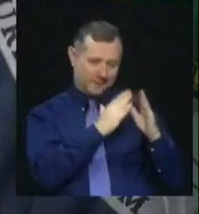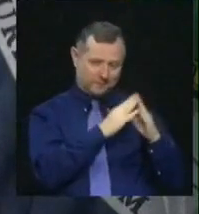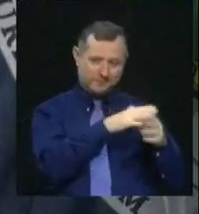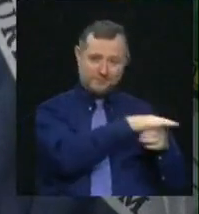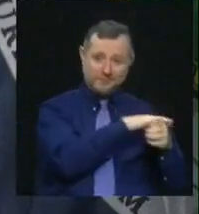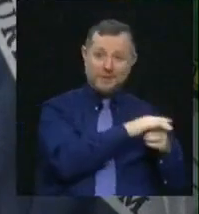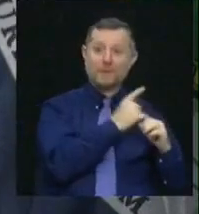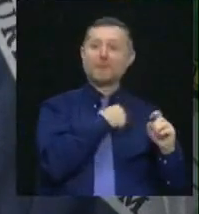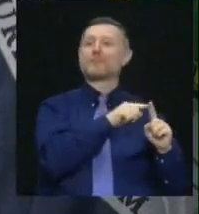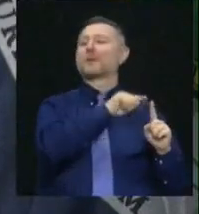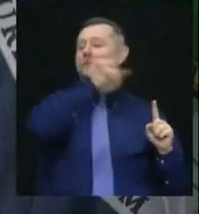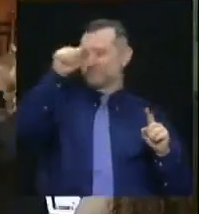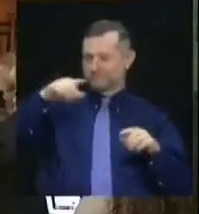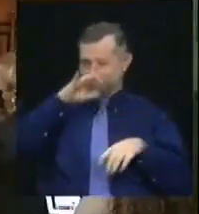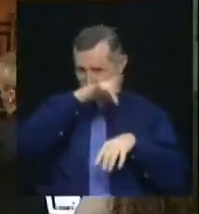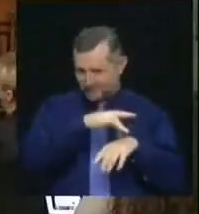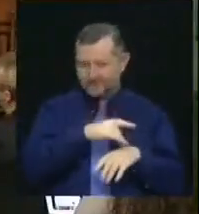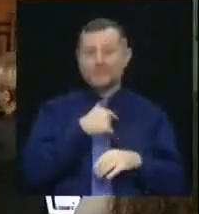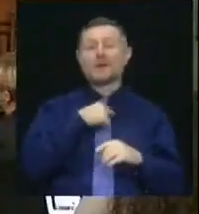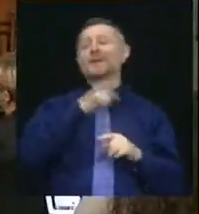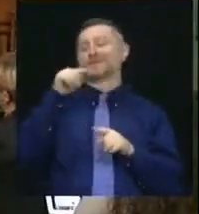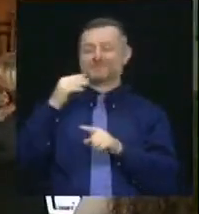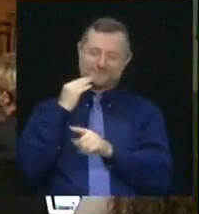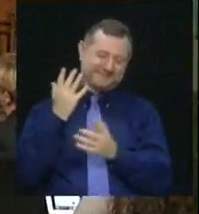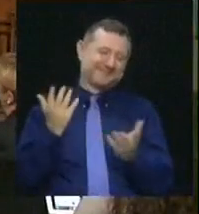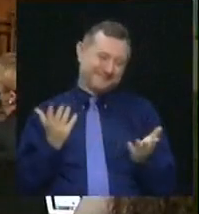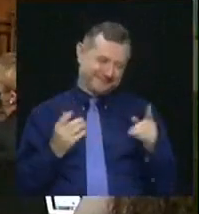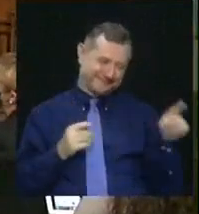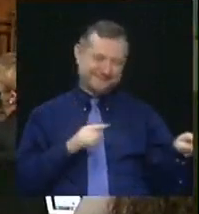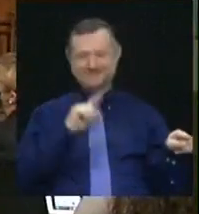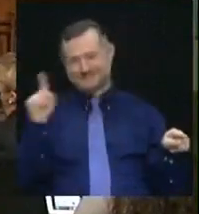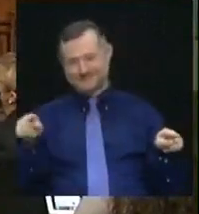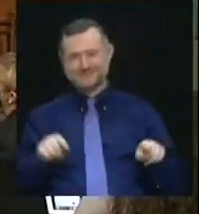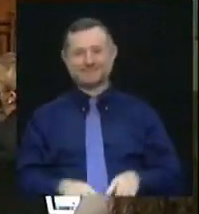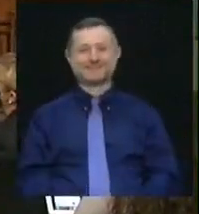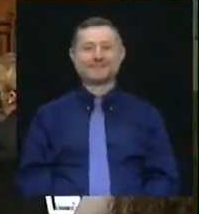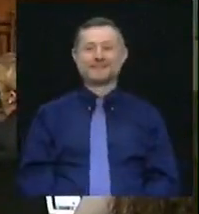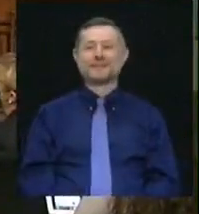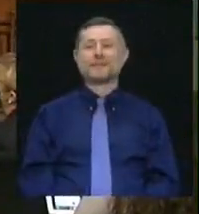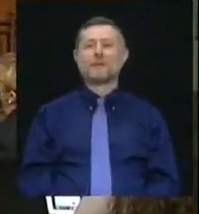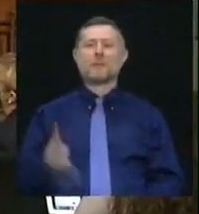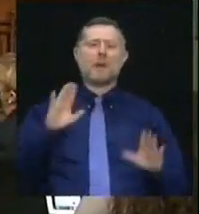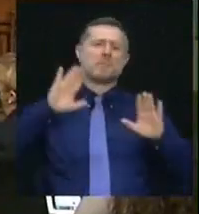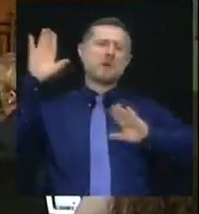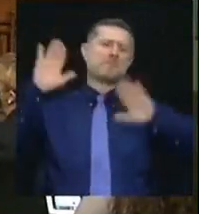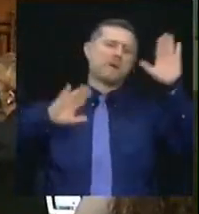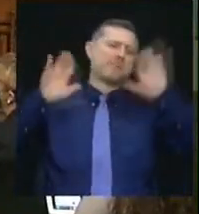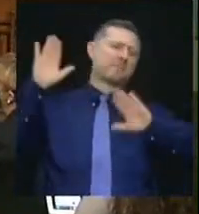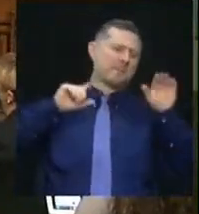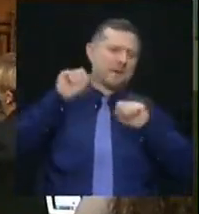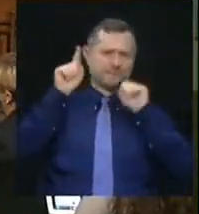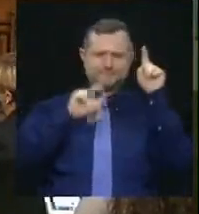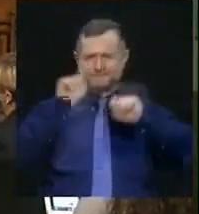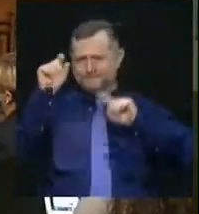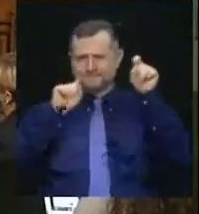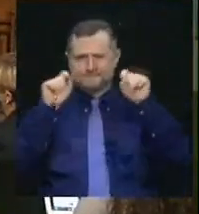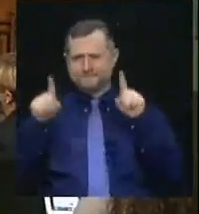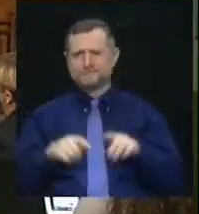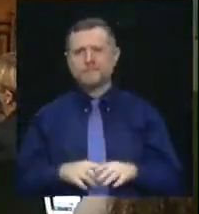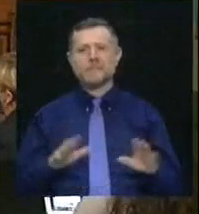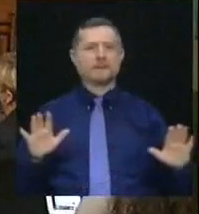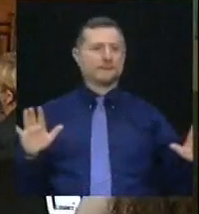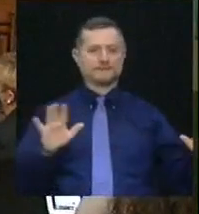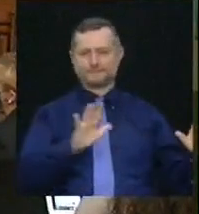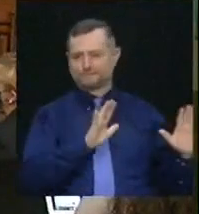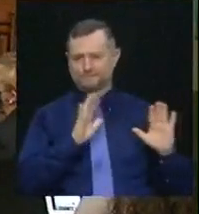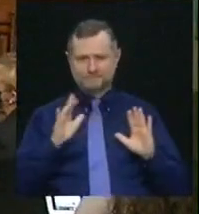York. I was wondering, do you think that there's another mechanism for people who want more accountability, like a special prosecutor? I think we're on Zoom right now.